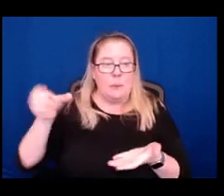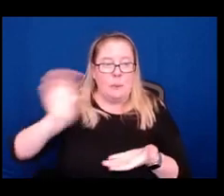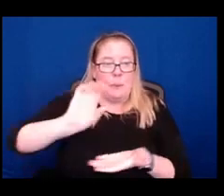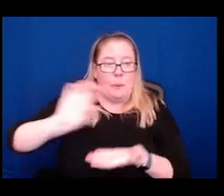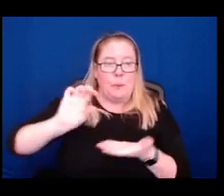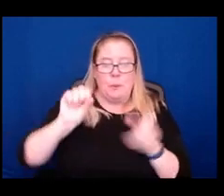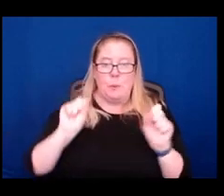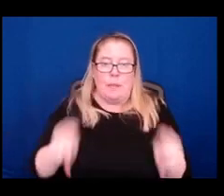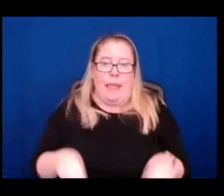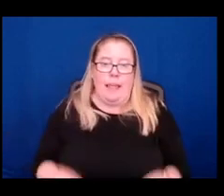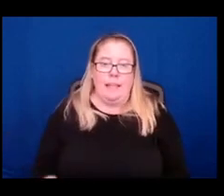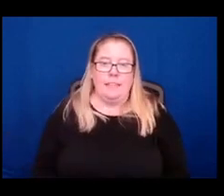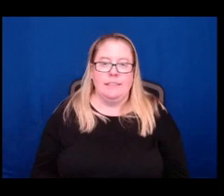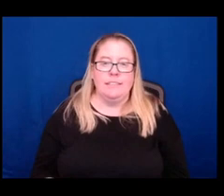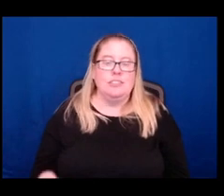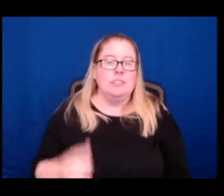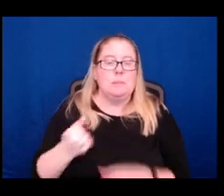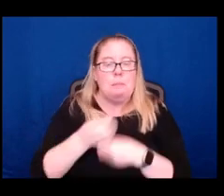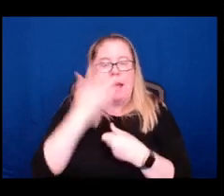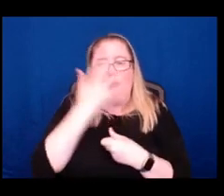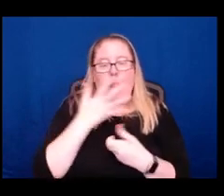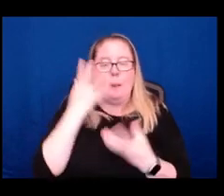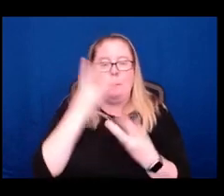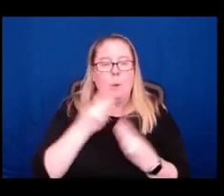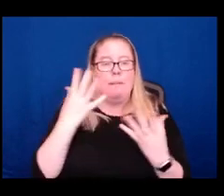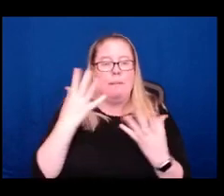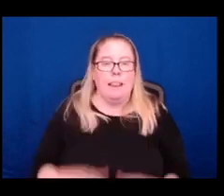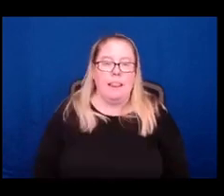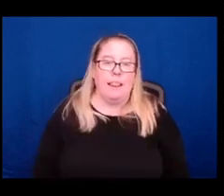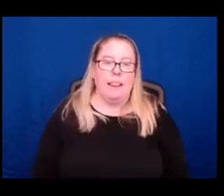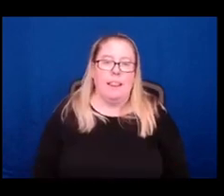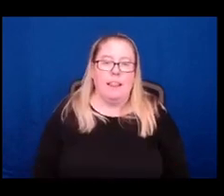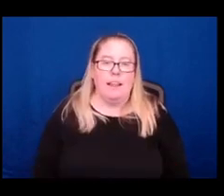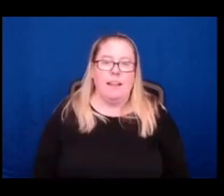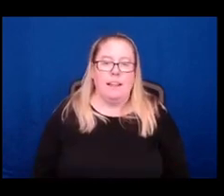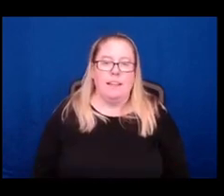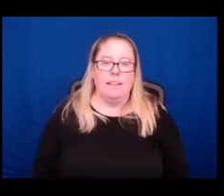it look pretty, and you can serve.